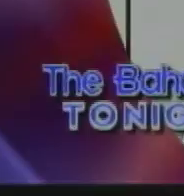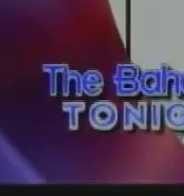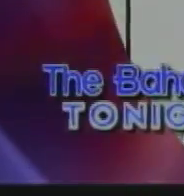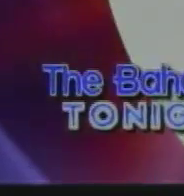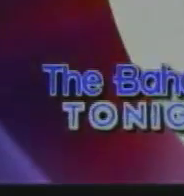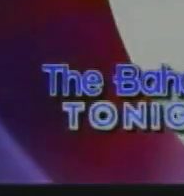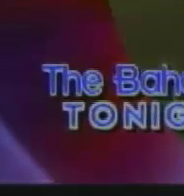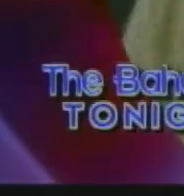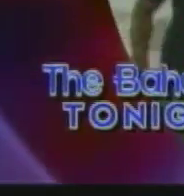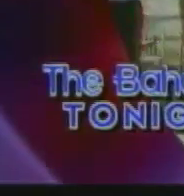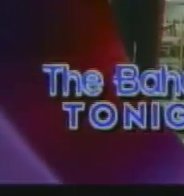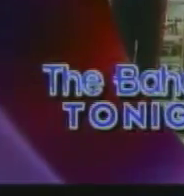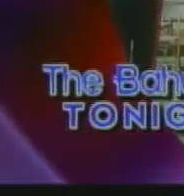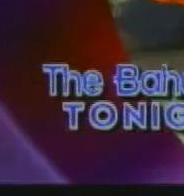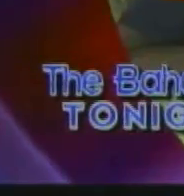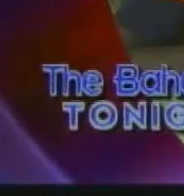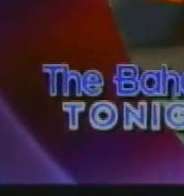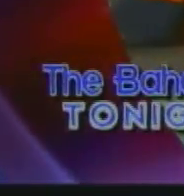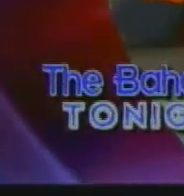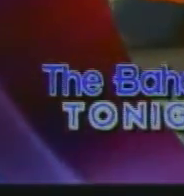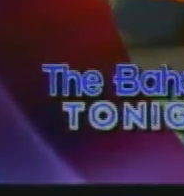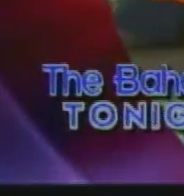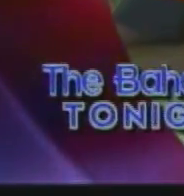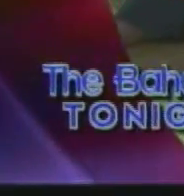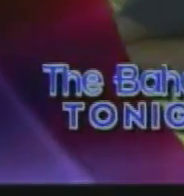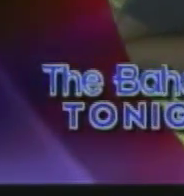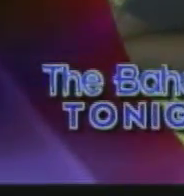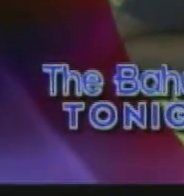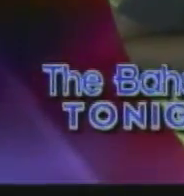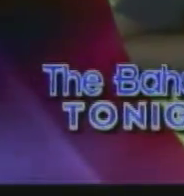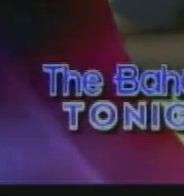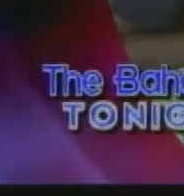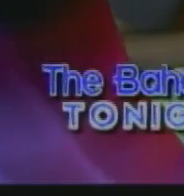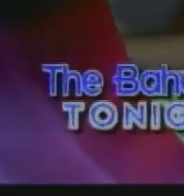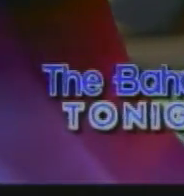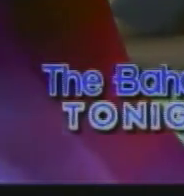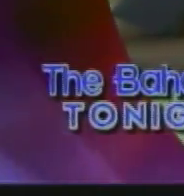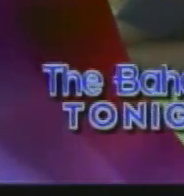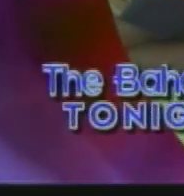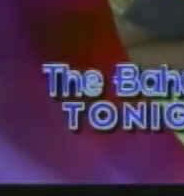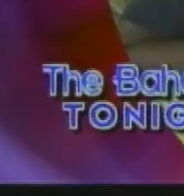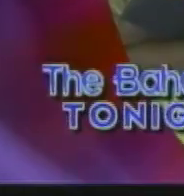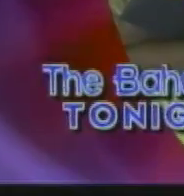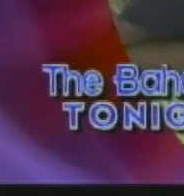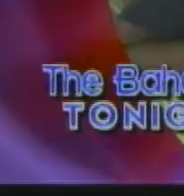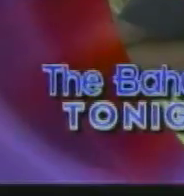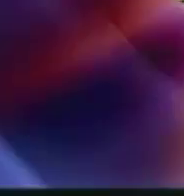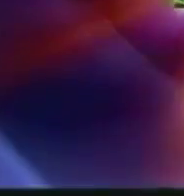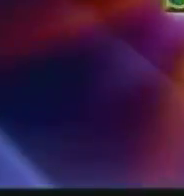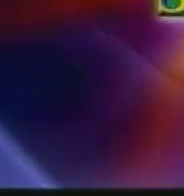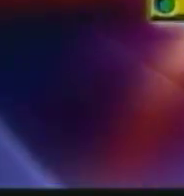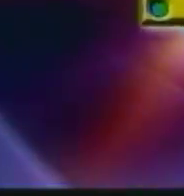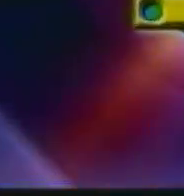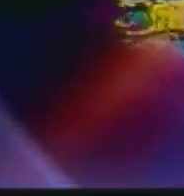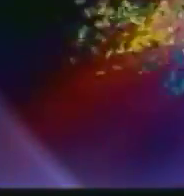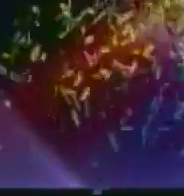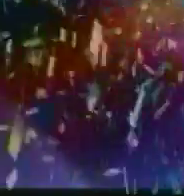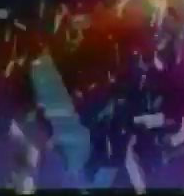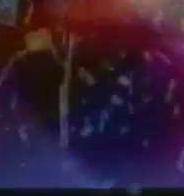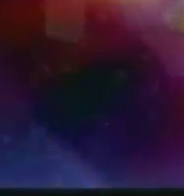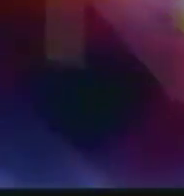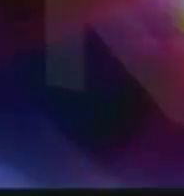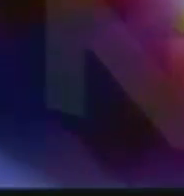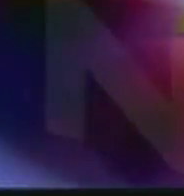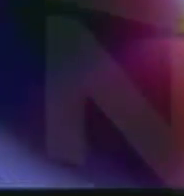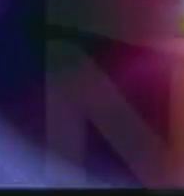smuggling tragedy. And tonight, the story of a life transformed. The Bahamas Tonight starts now.